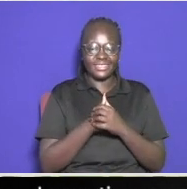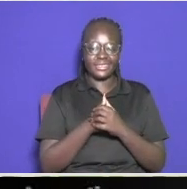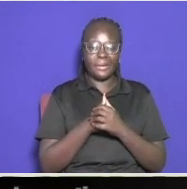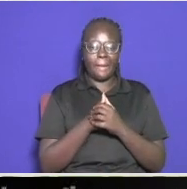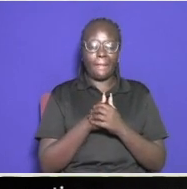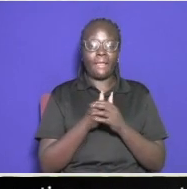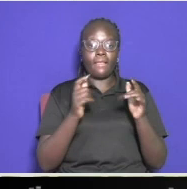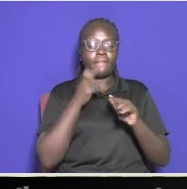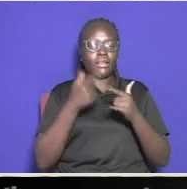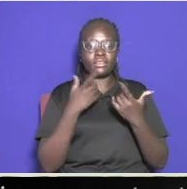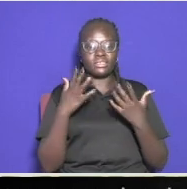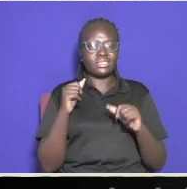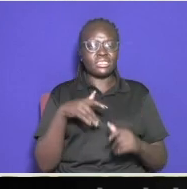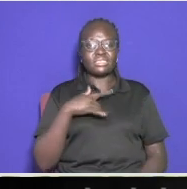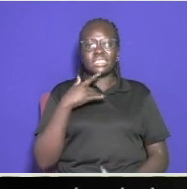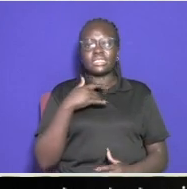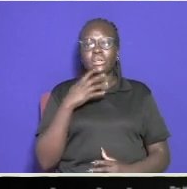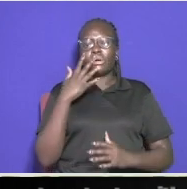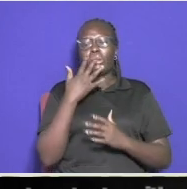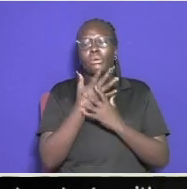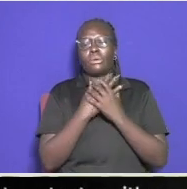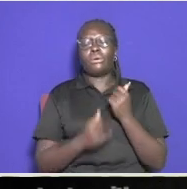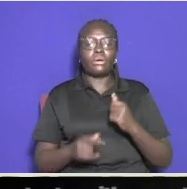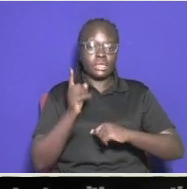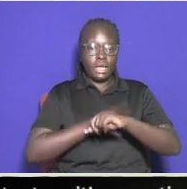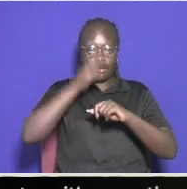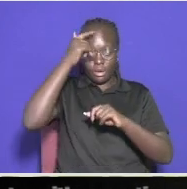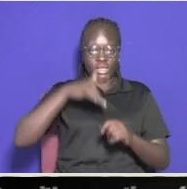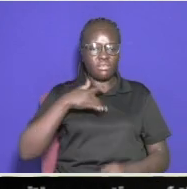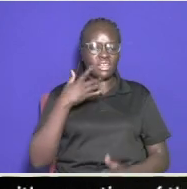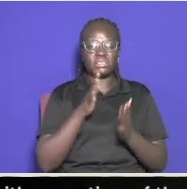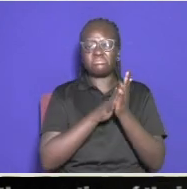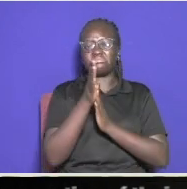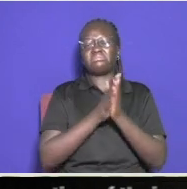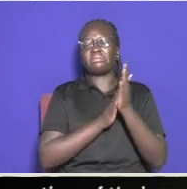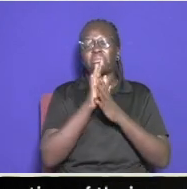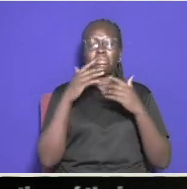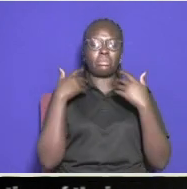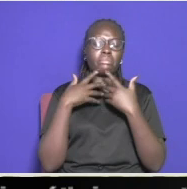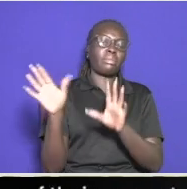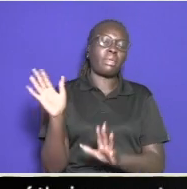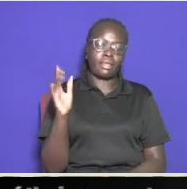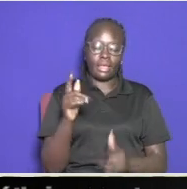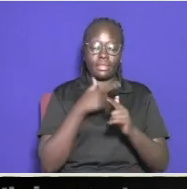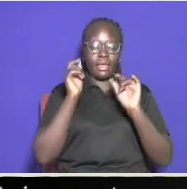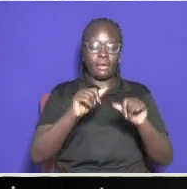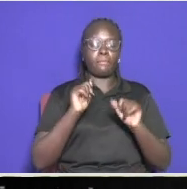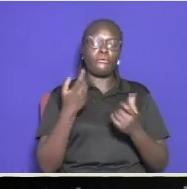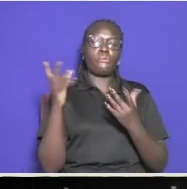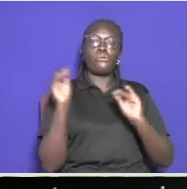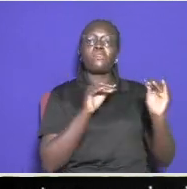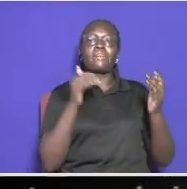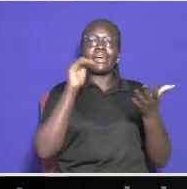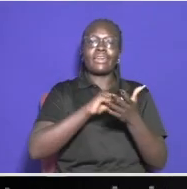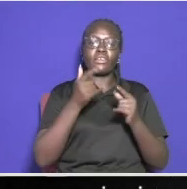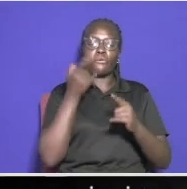it really brought us down for a season because we really felt demotivated. But we were able to pull up from there and move